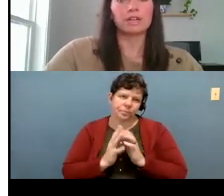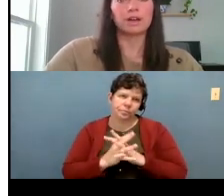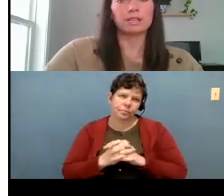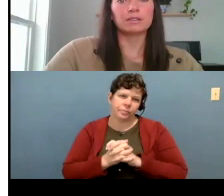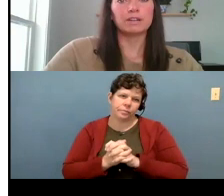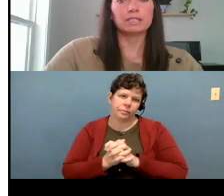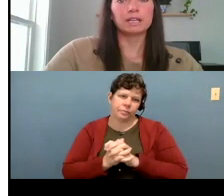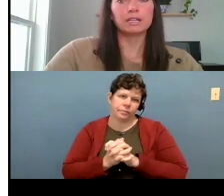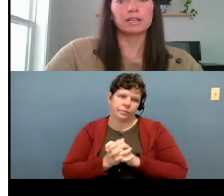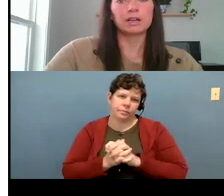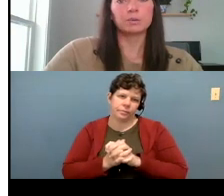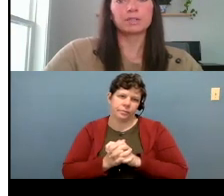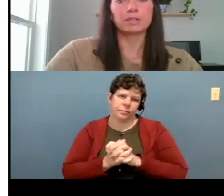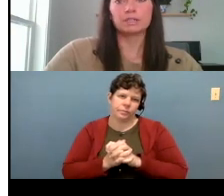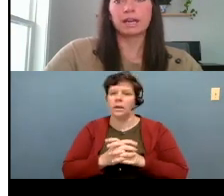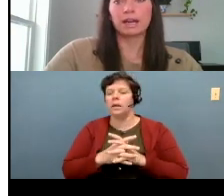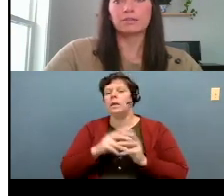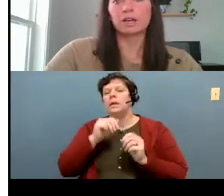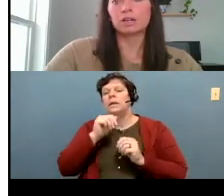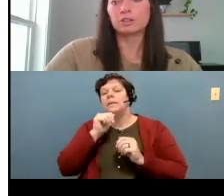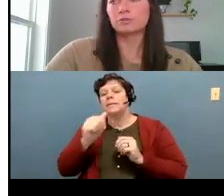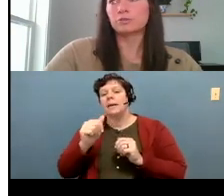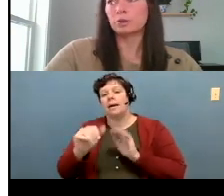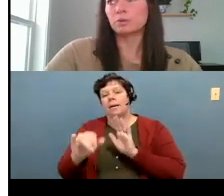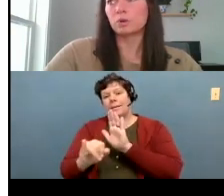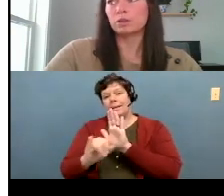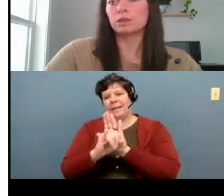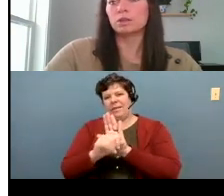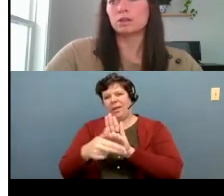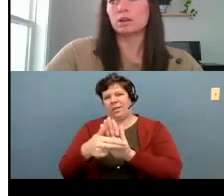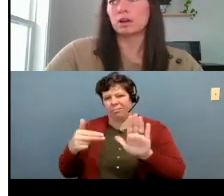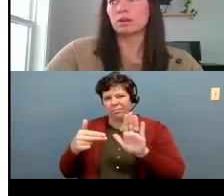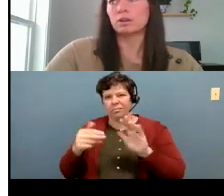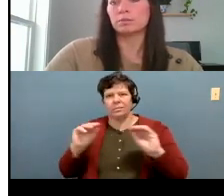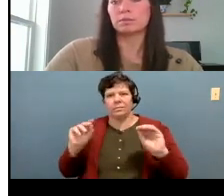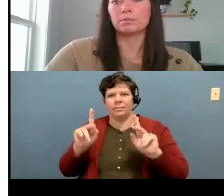On the unidentified side, we currently have 141